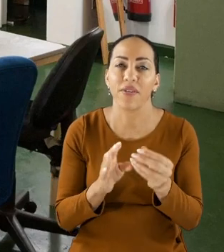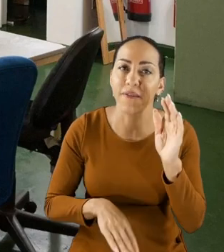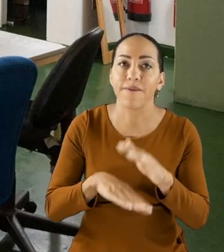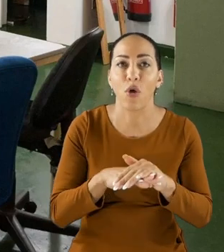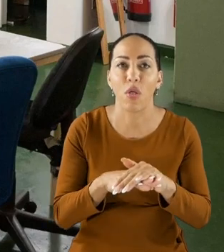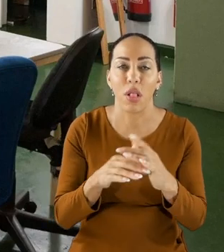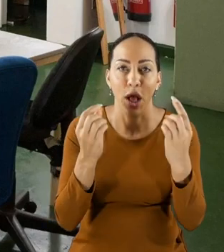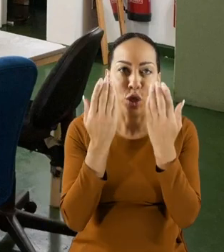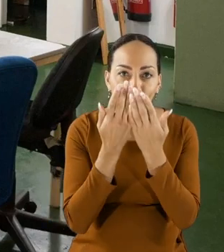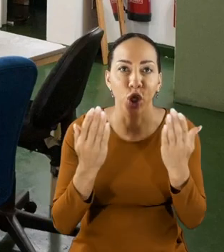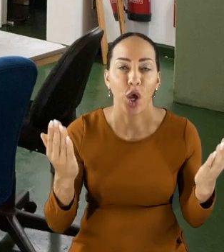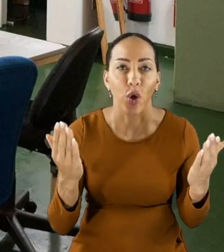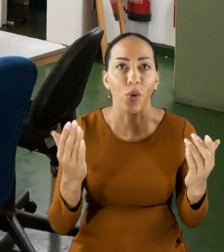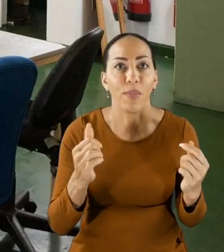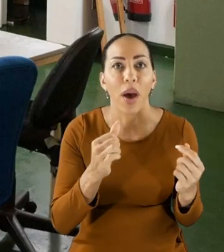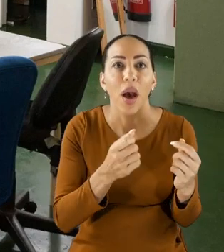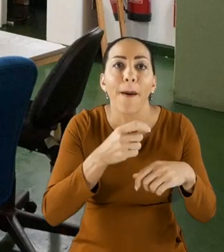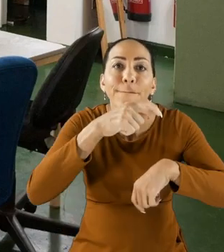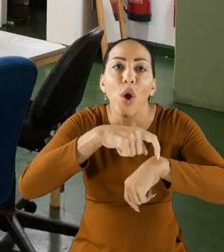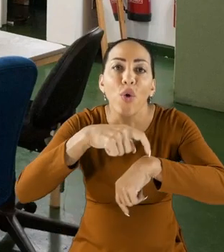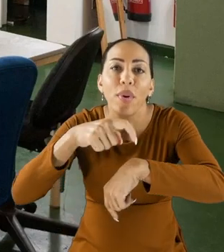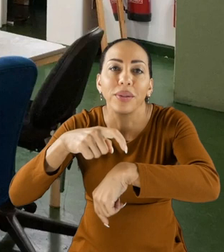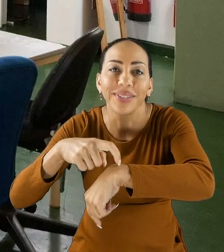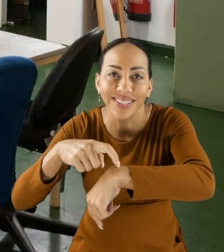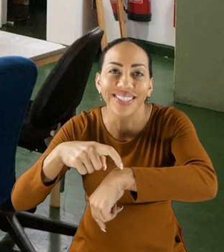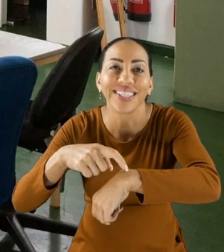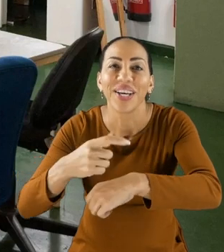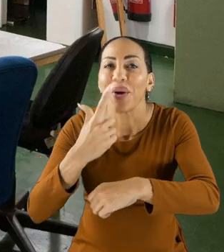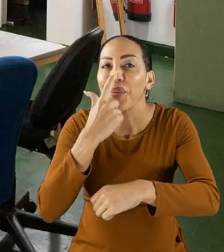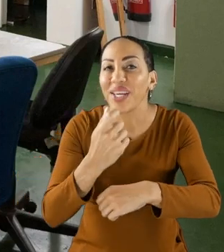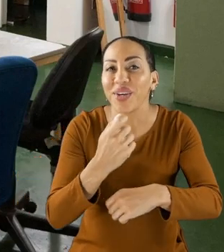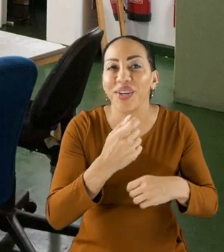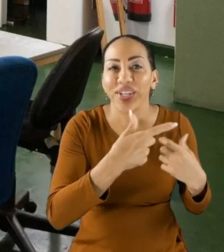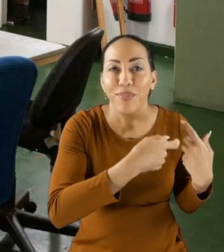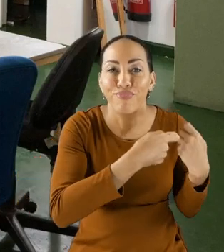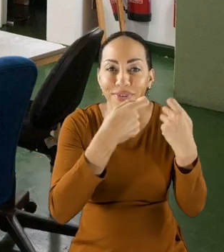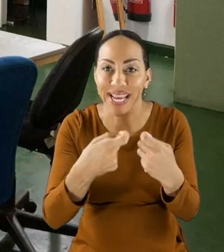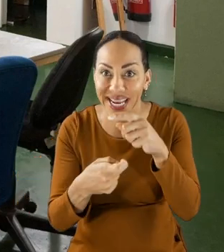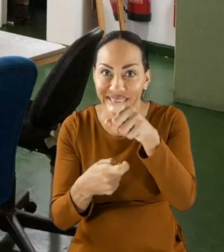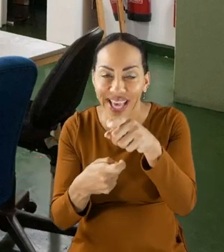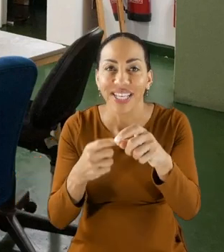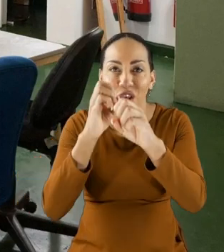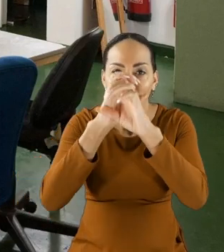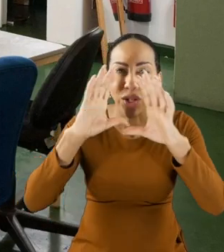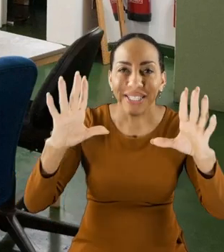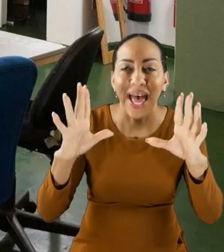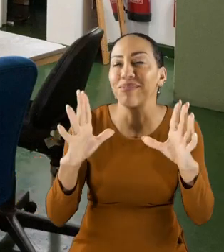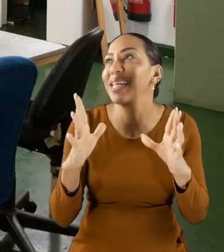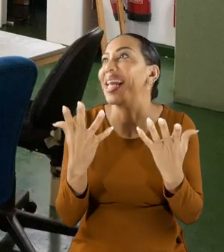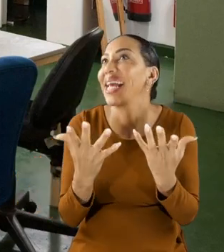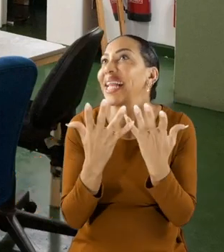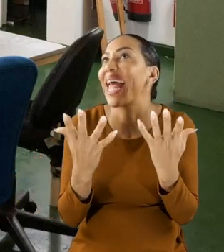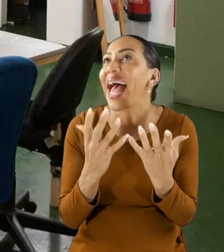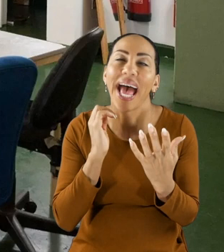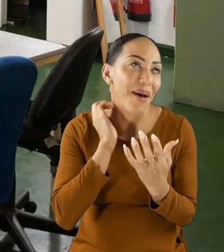for the full show, to be finding moments in the show where that can really be brought in interesting and unsettling